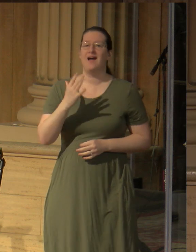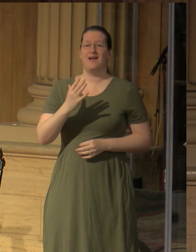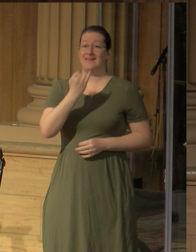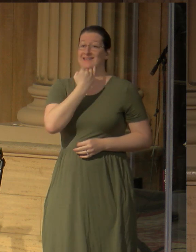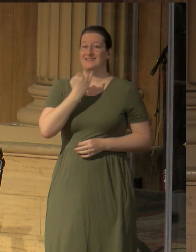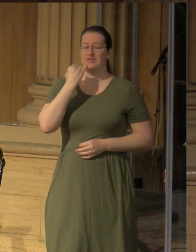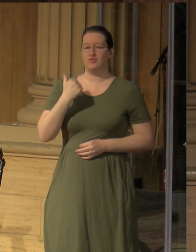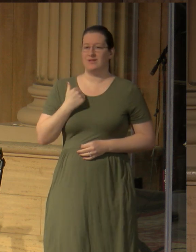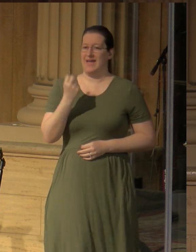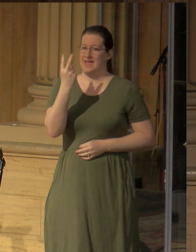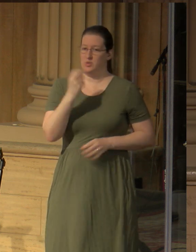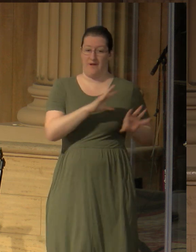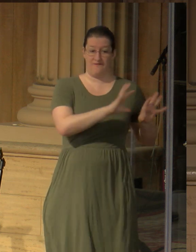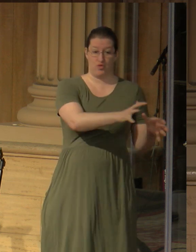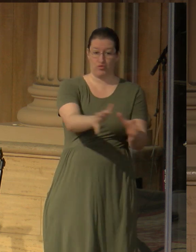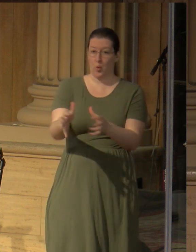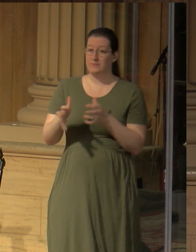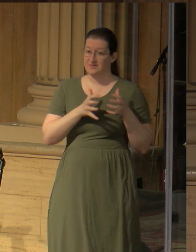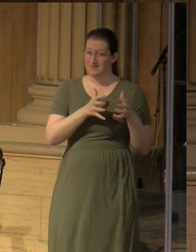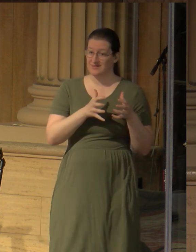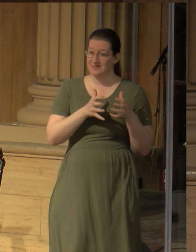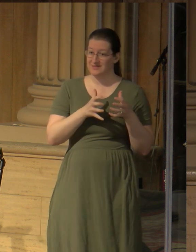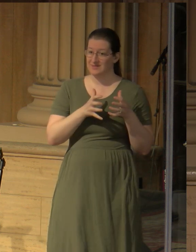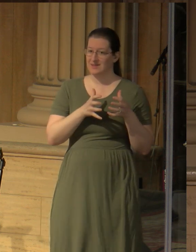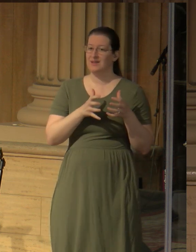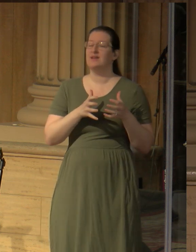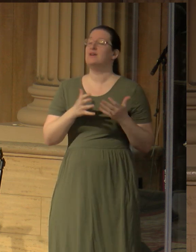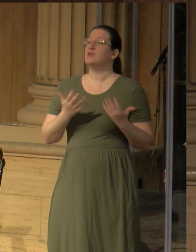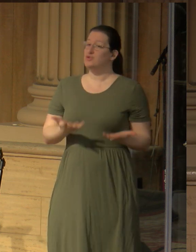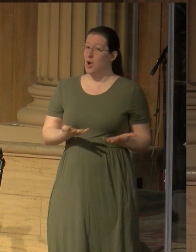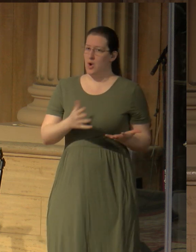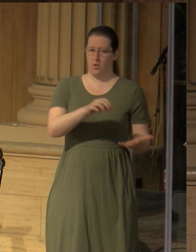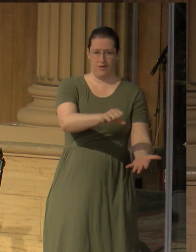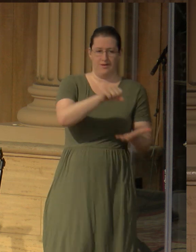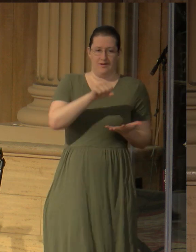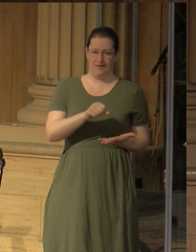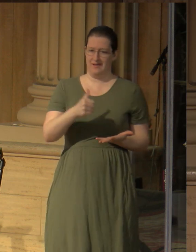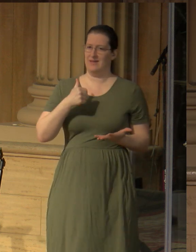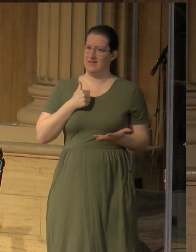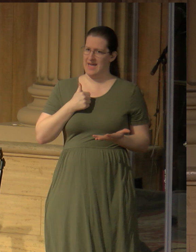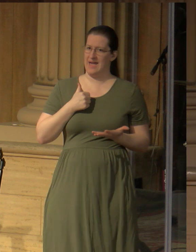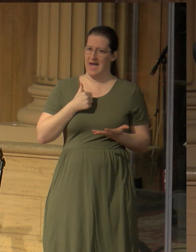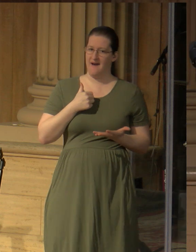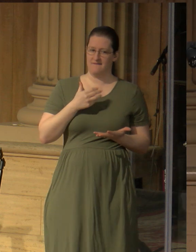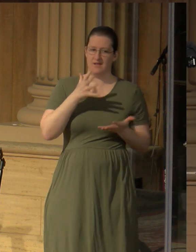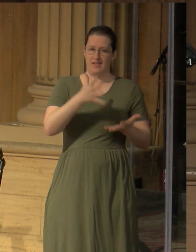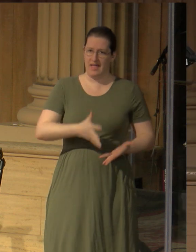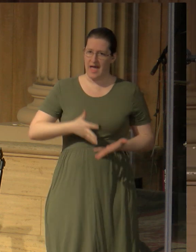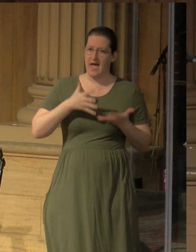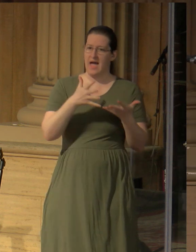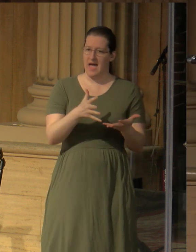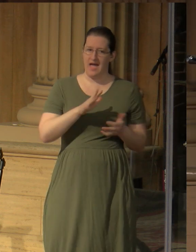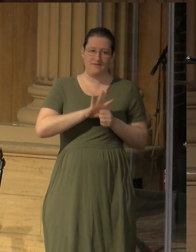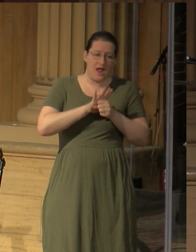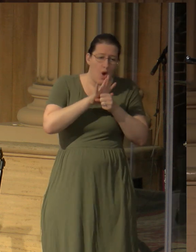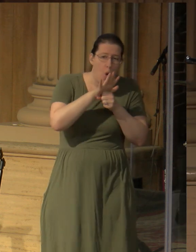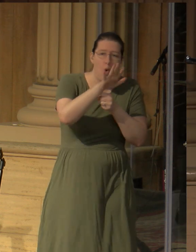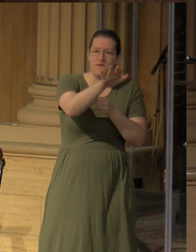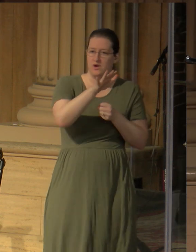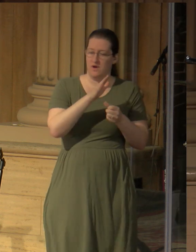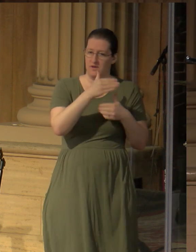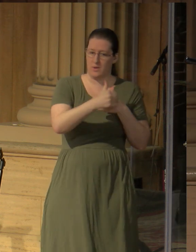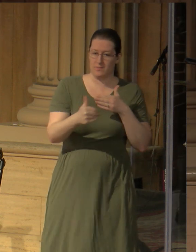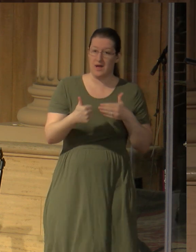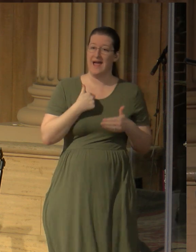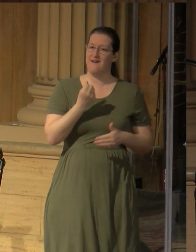Israel. They were divided into 12. And so at the end, when they've got all these baskets full that they're cleaning up and it's all overflowing with bread, there are 12